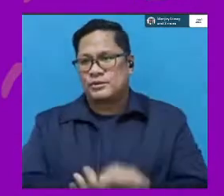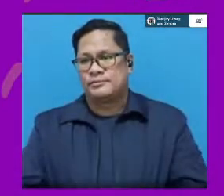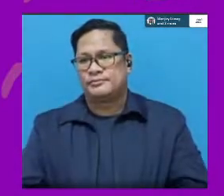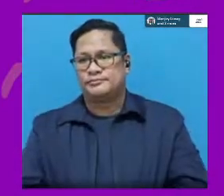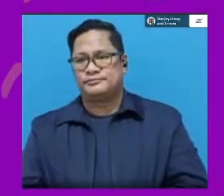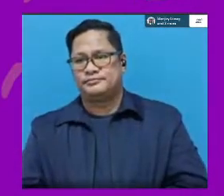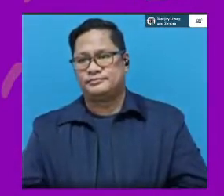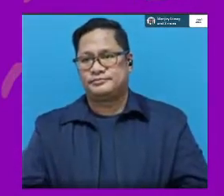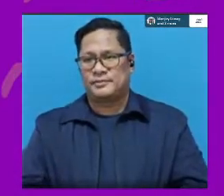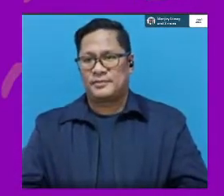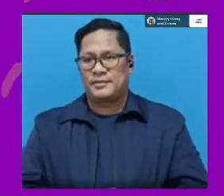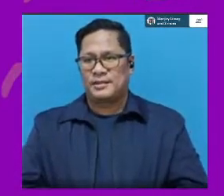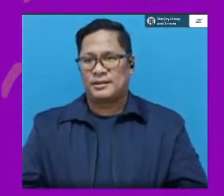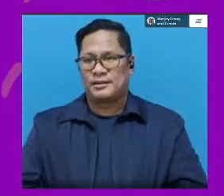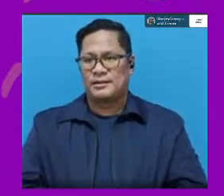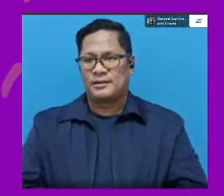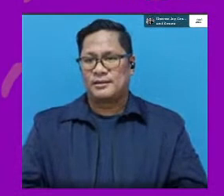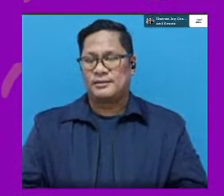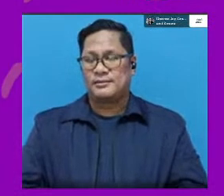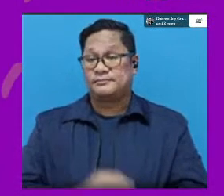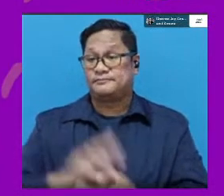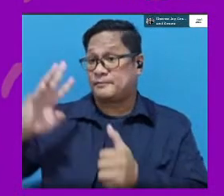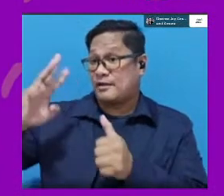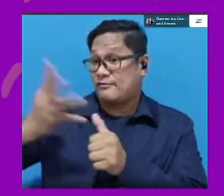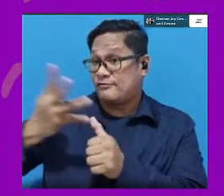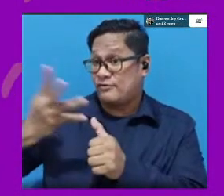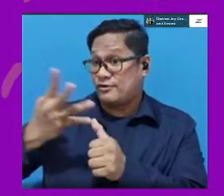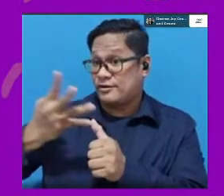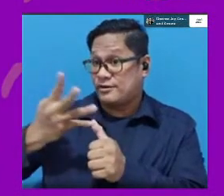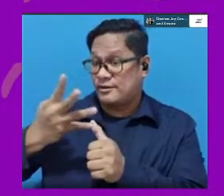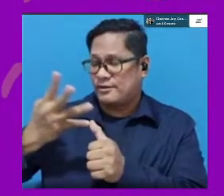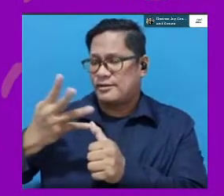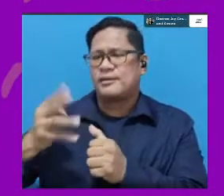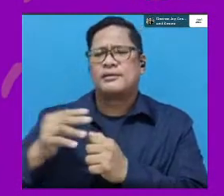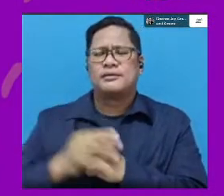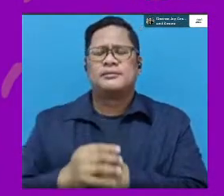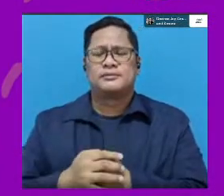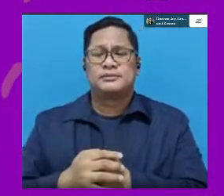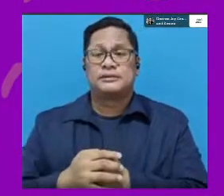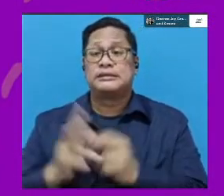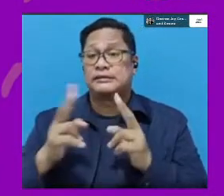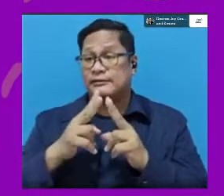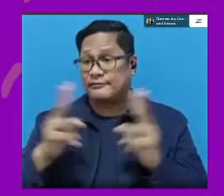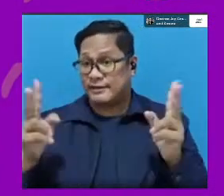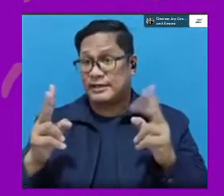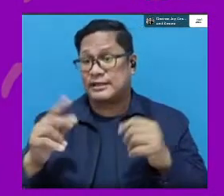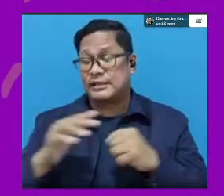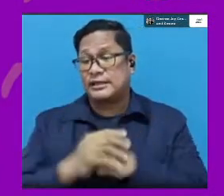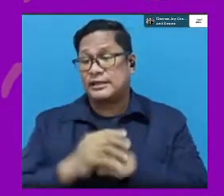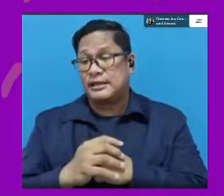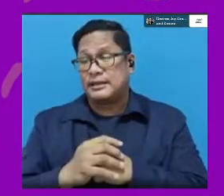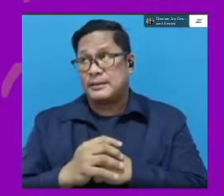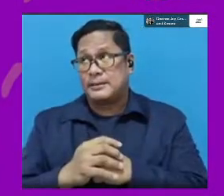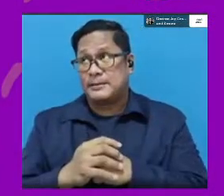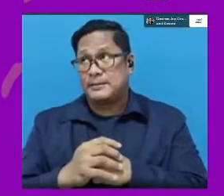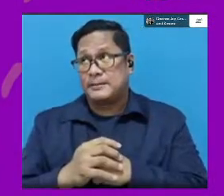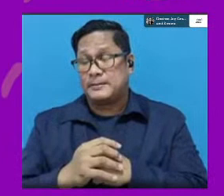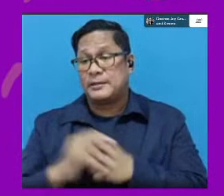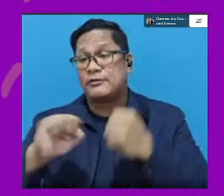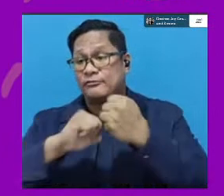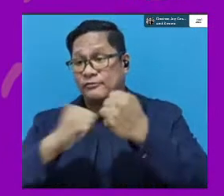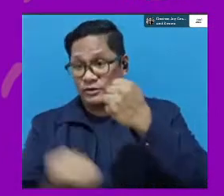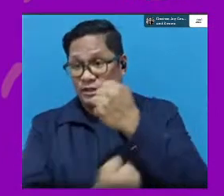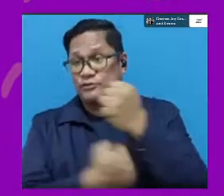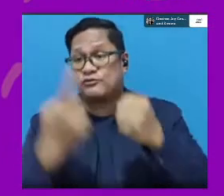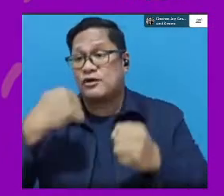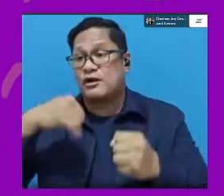And fourth, which is one of the main pillar of our COVID protocol,